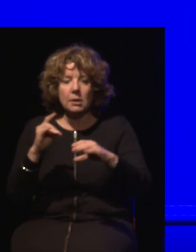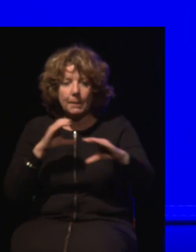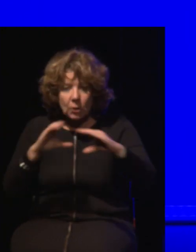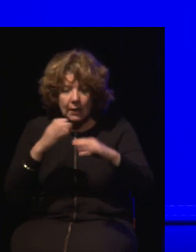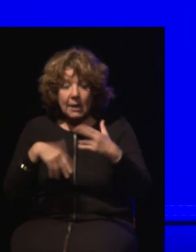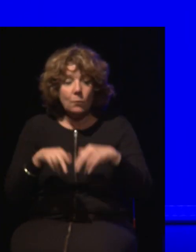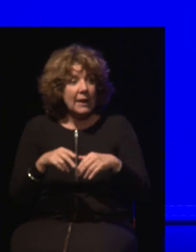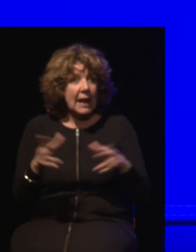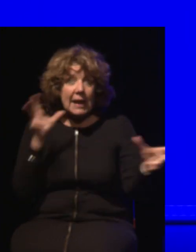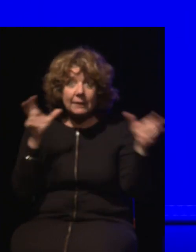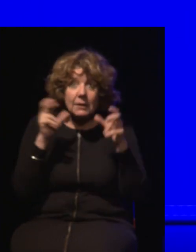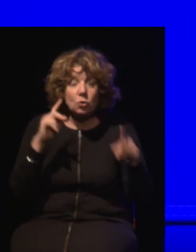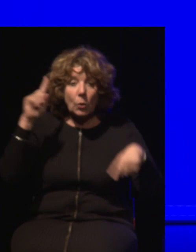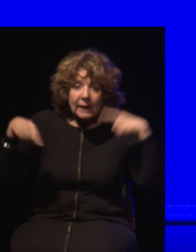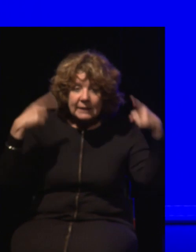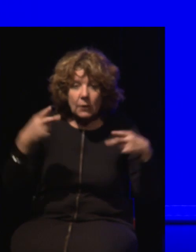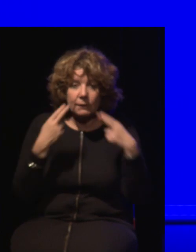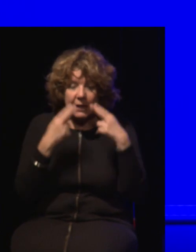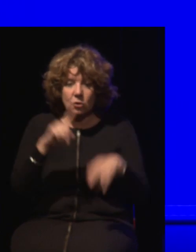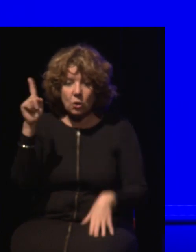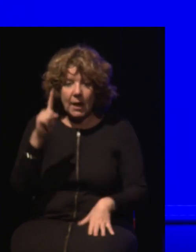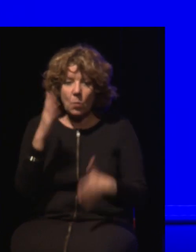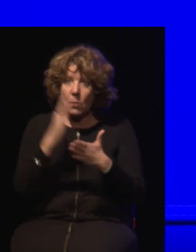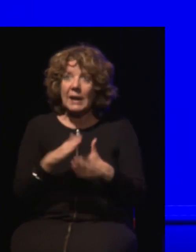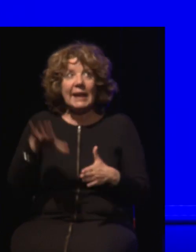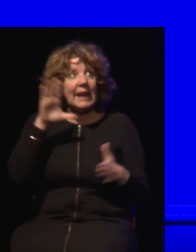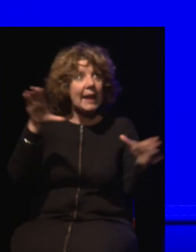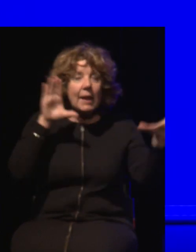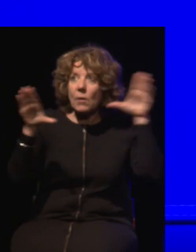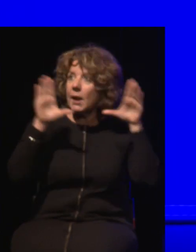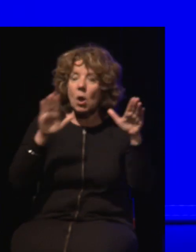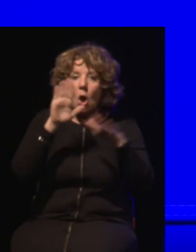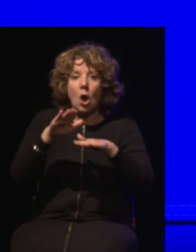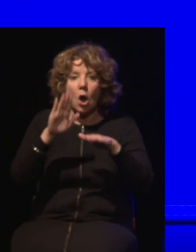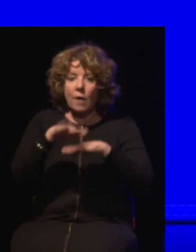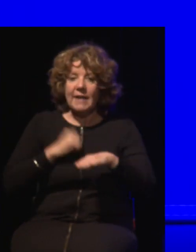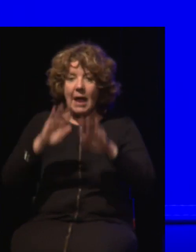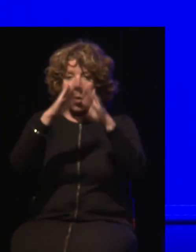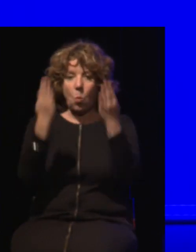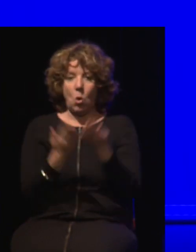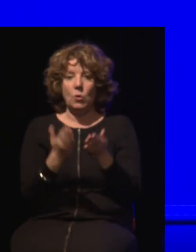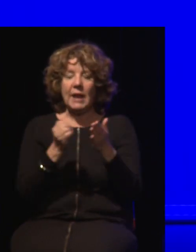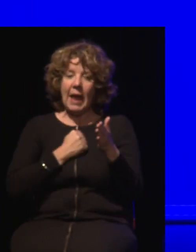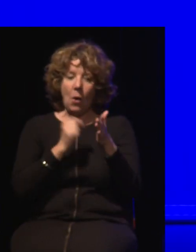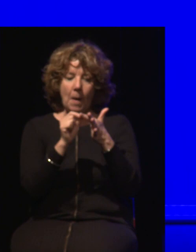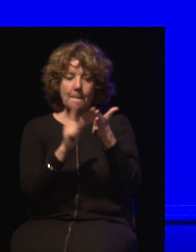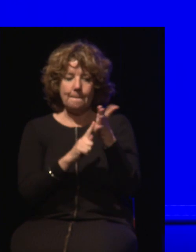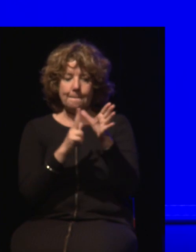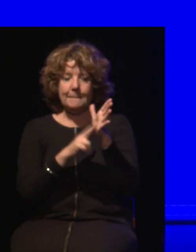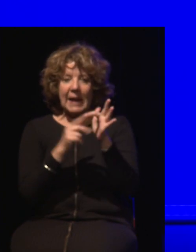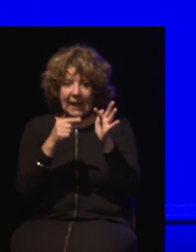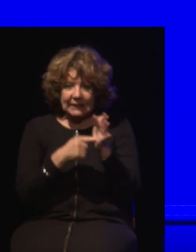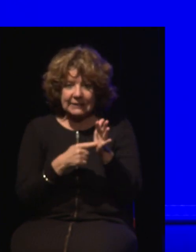nature today, we're hearing the story of our planet. And this gives me perspective in my